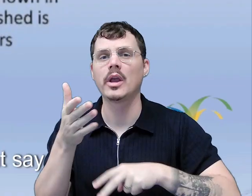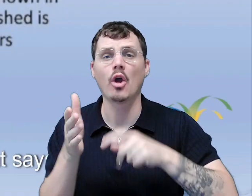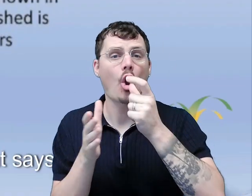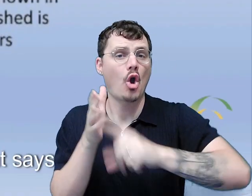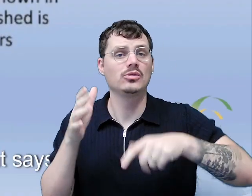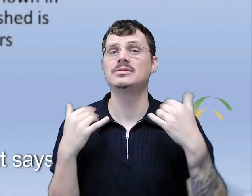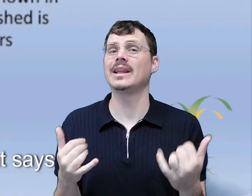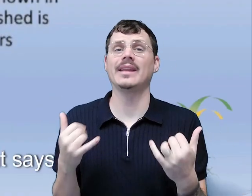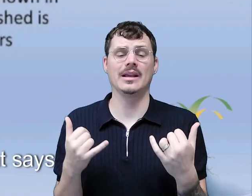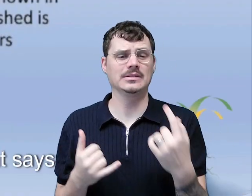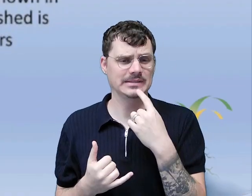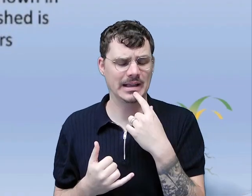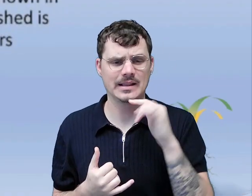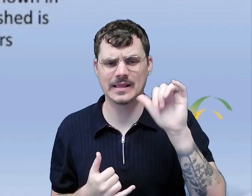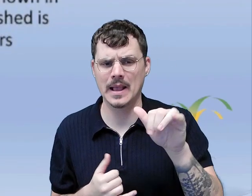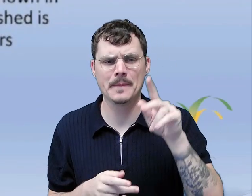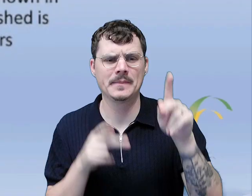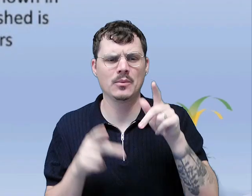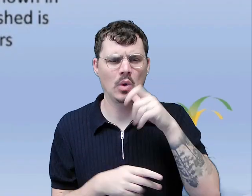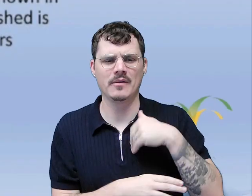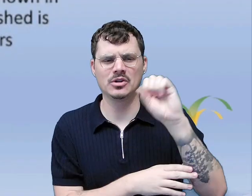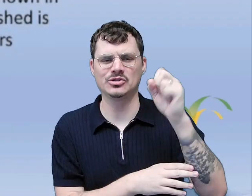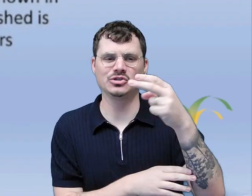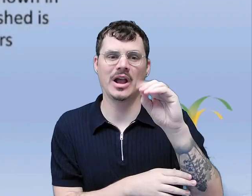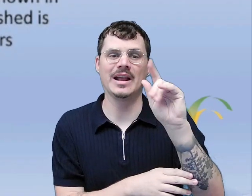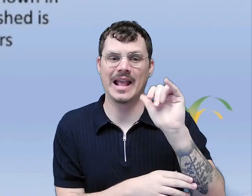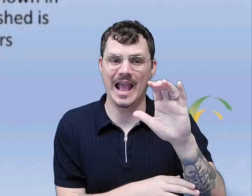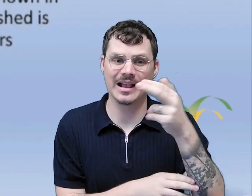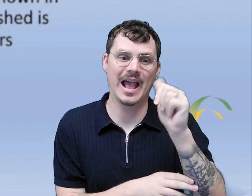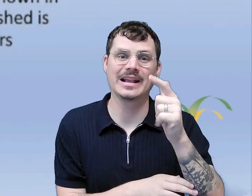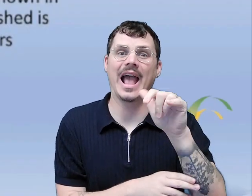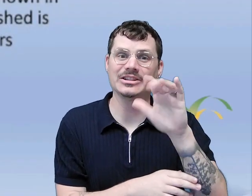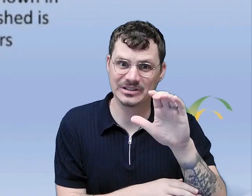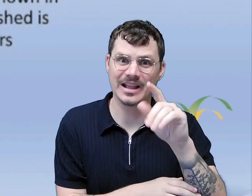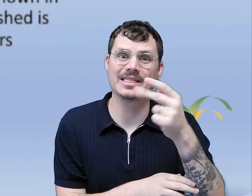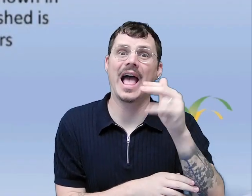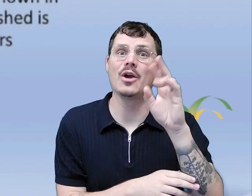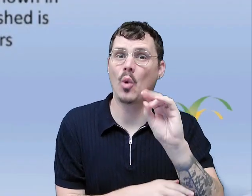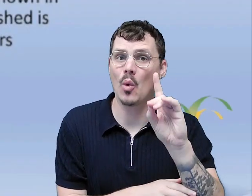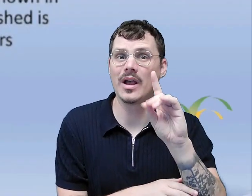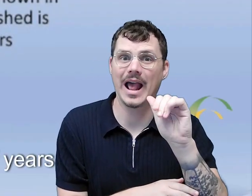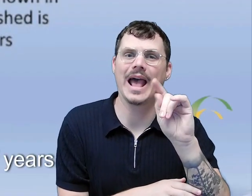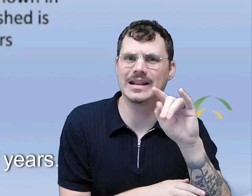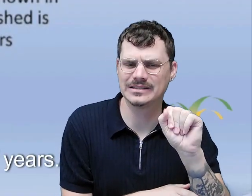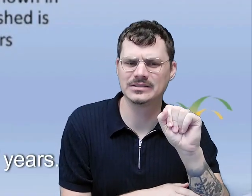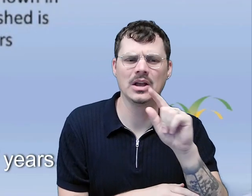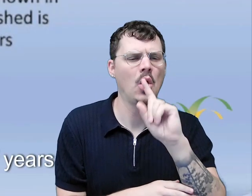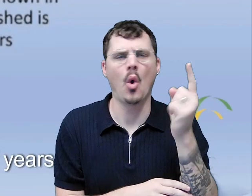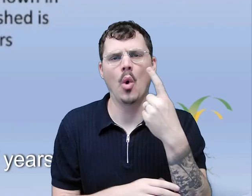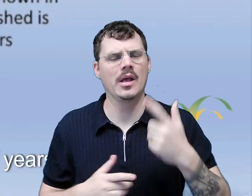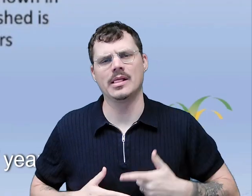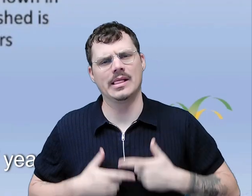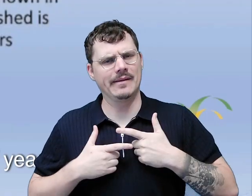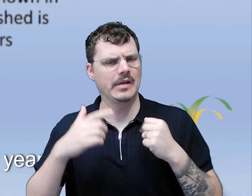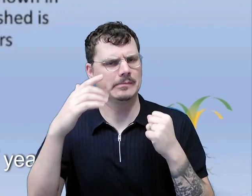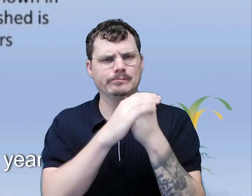article today that says that people with Chidiac-Higachi thyroiditis only live to be